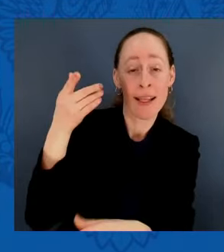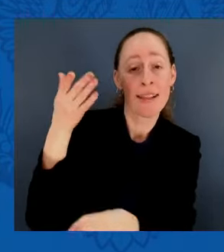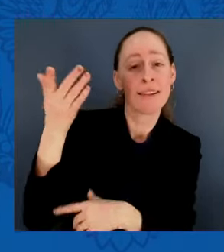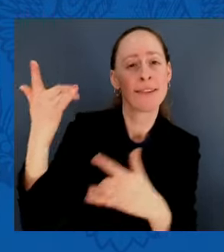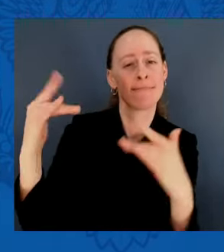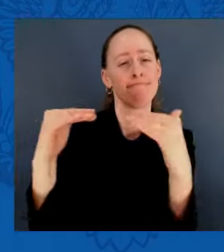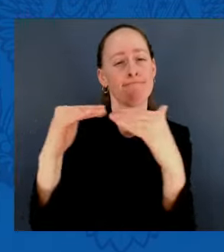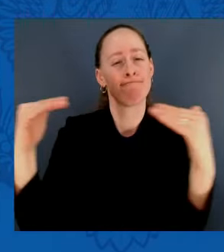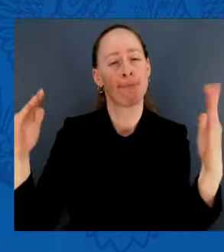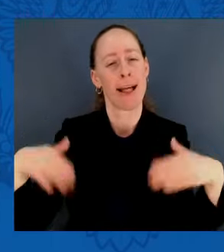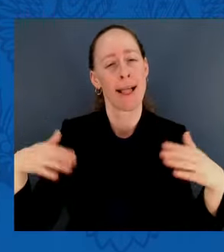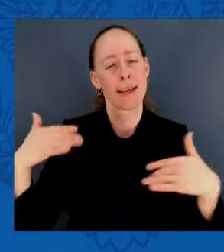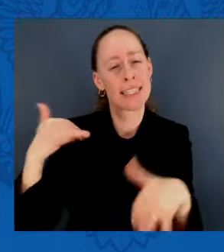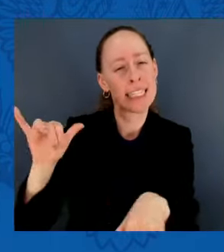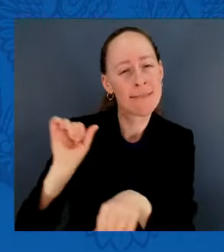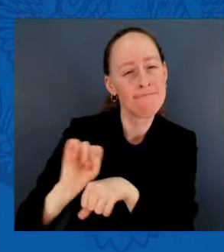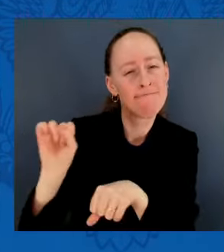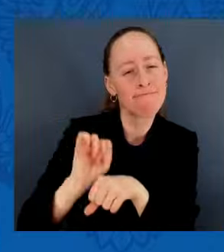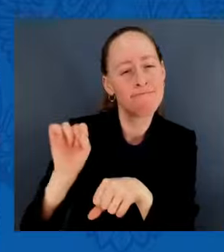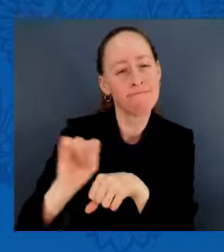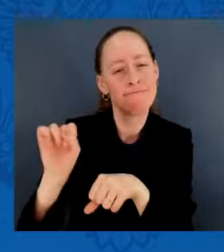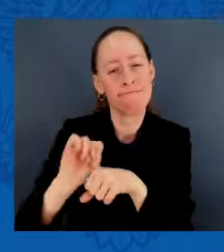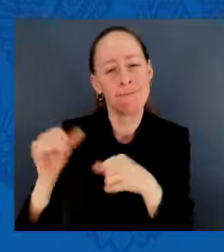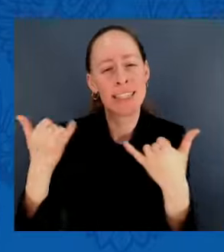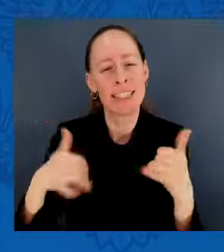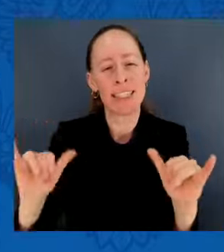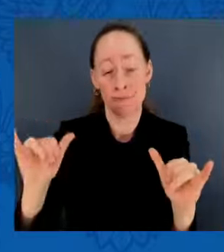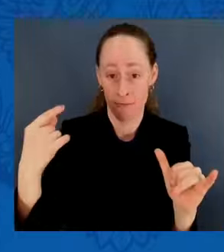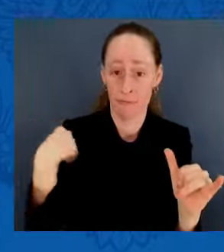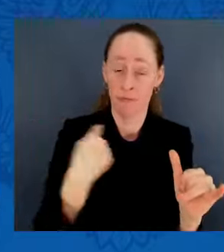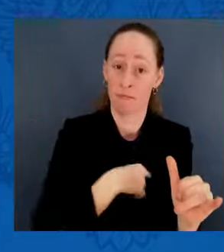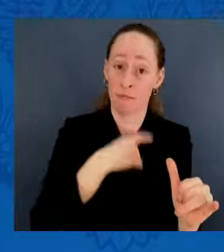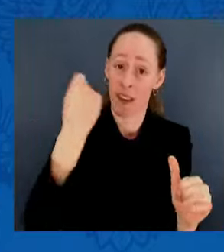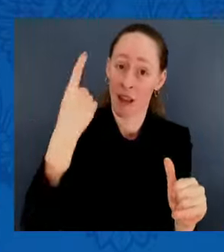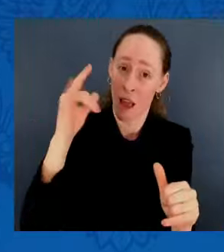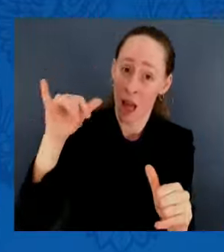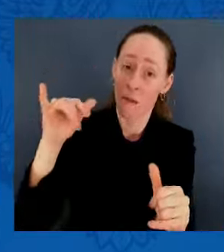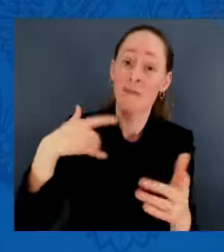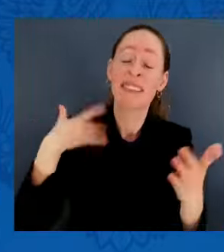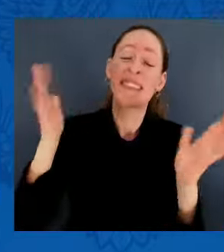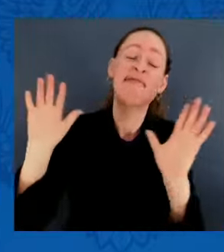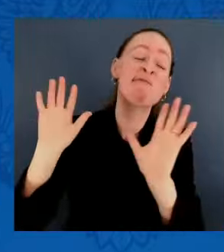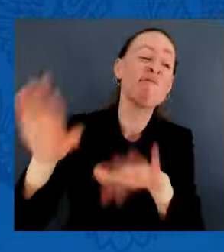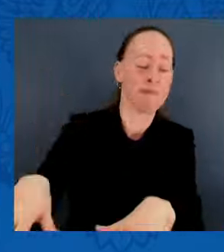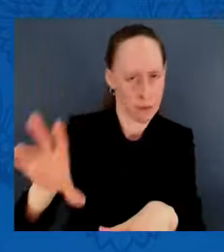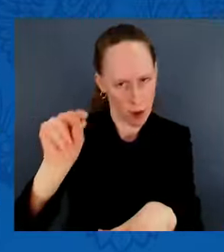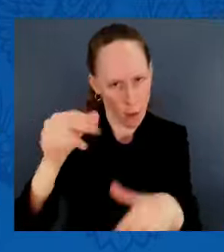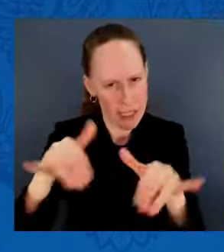And I won't walk away from it now. I'm optimistic.